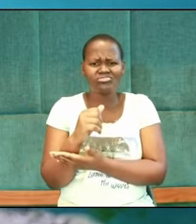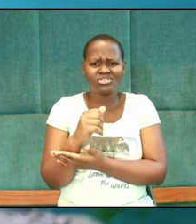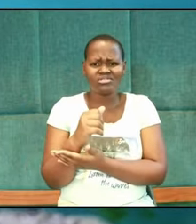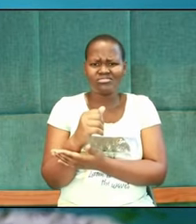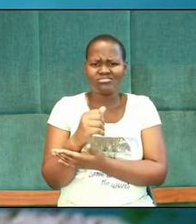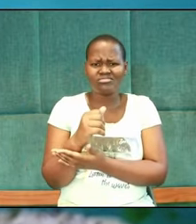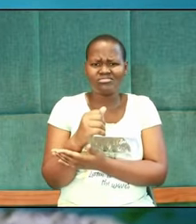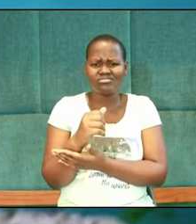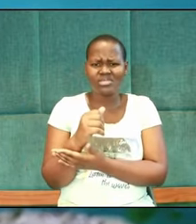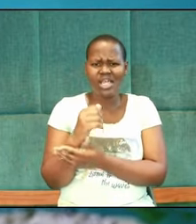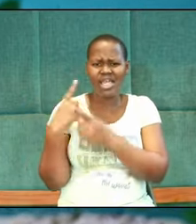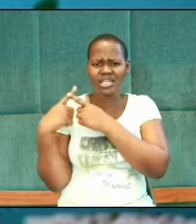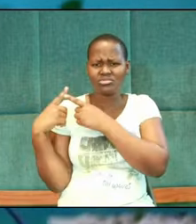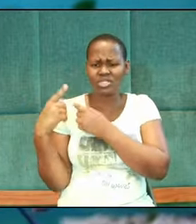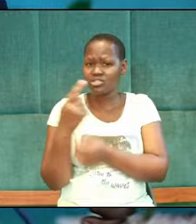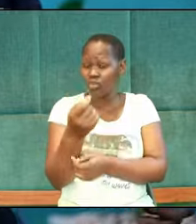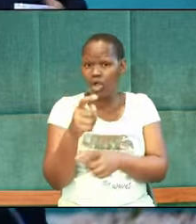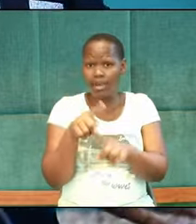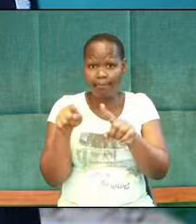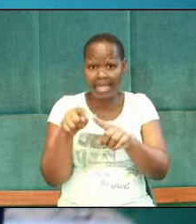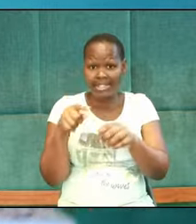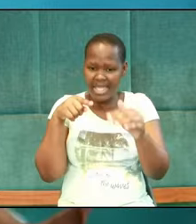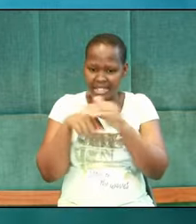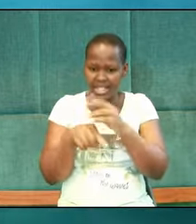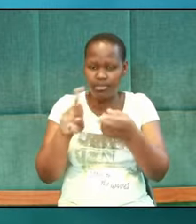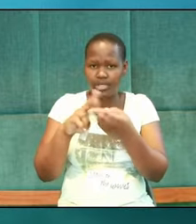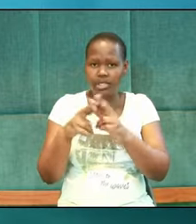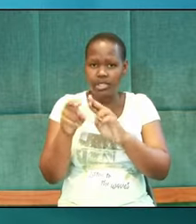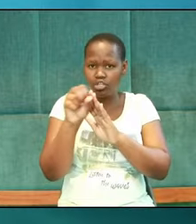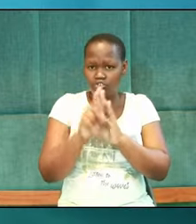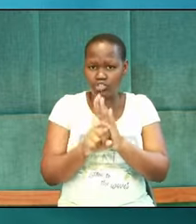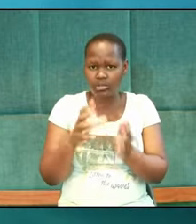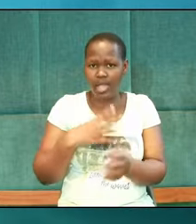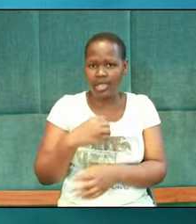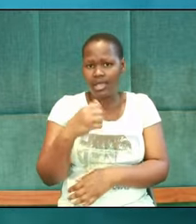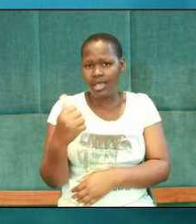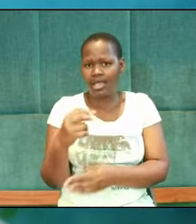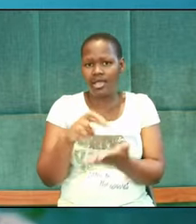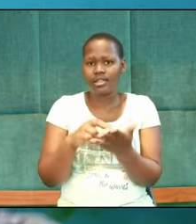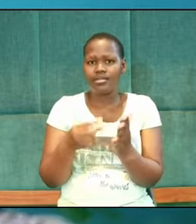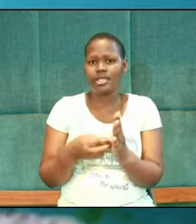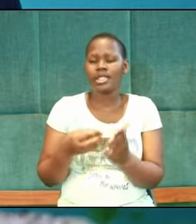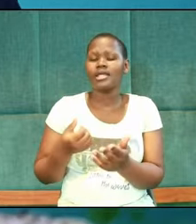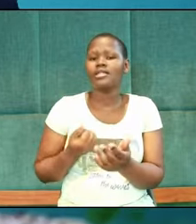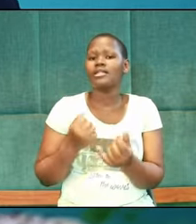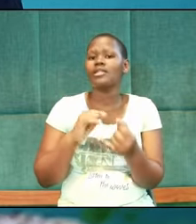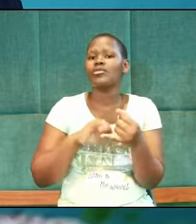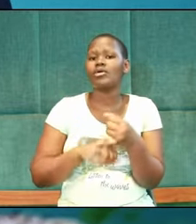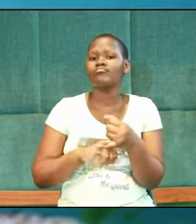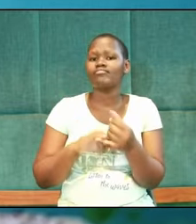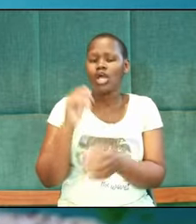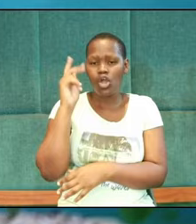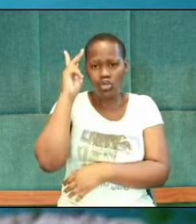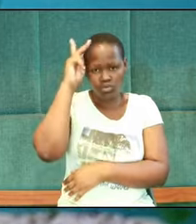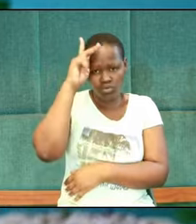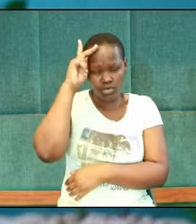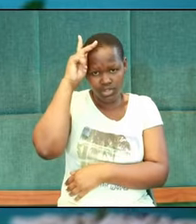experience, intimate relationship. And Adam knew the wife. Knowledge.